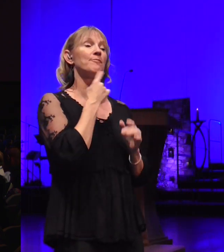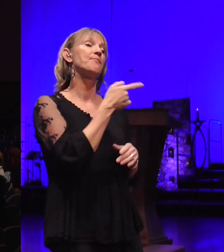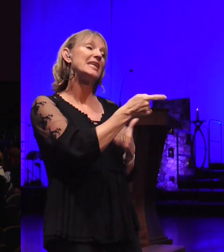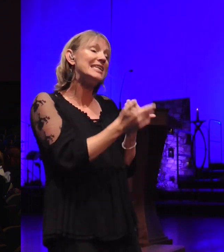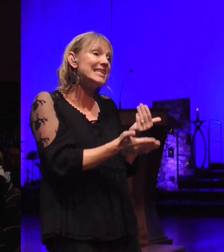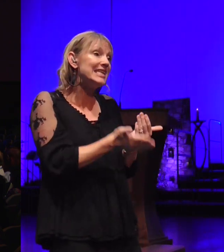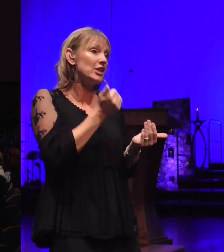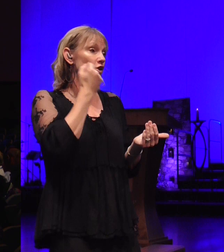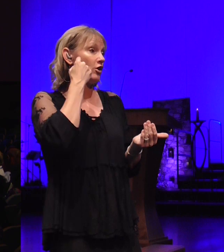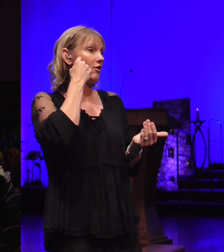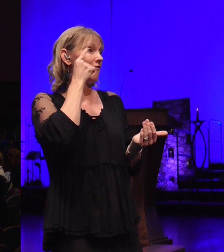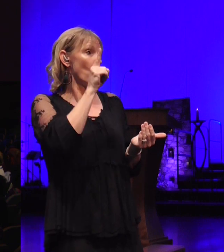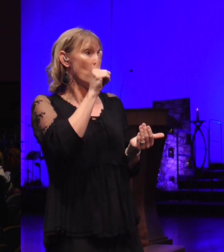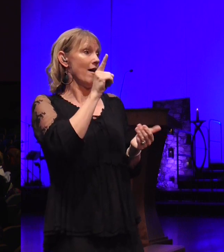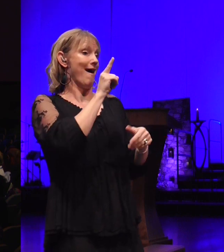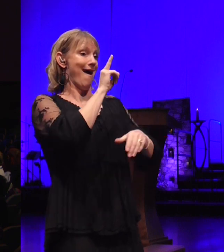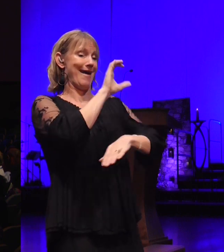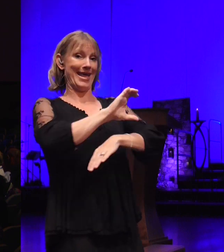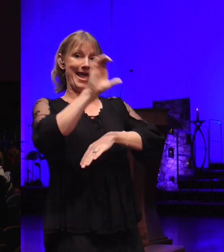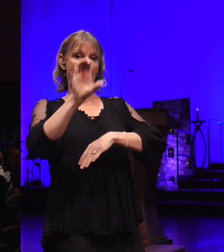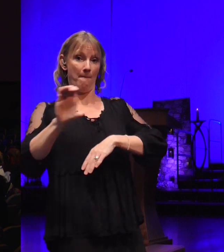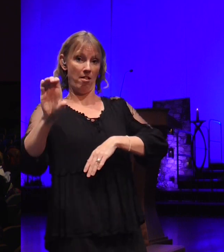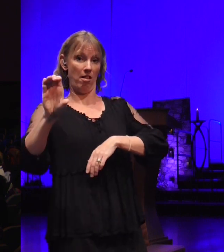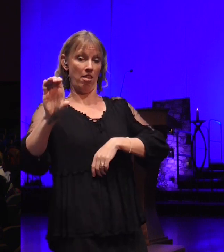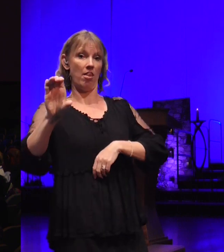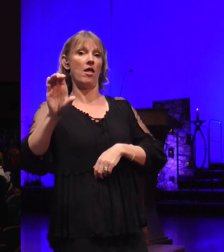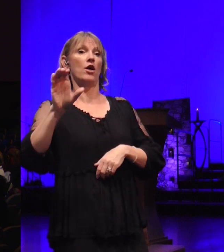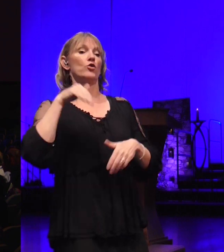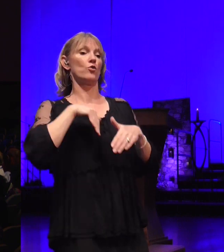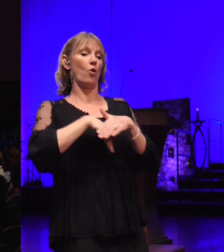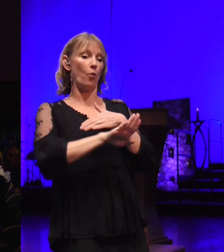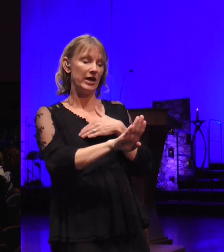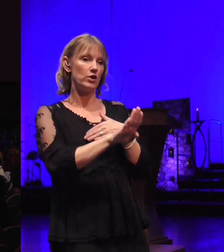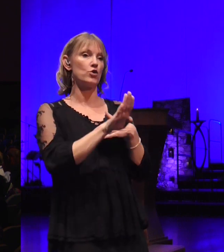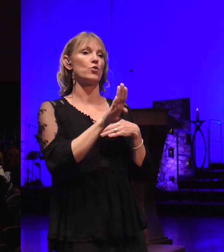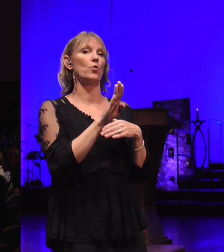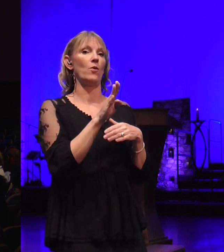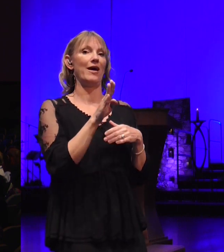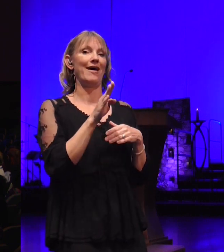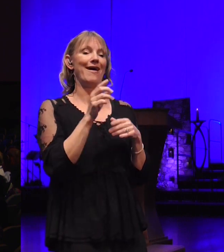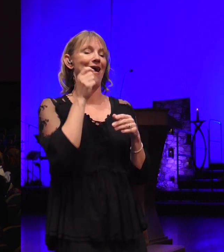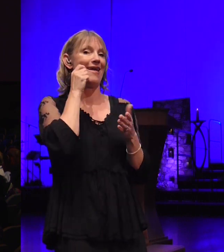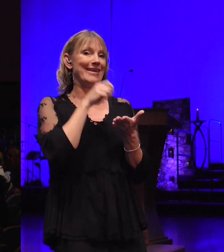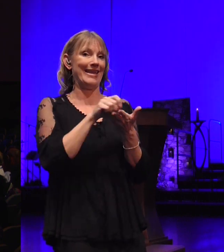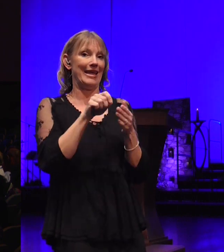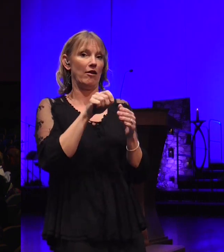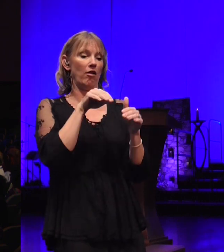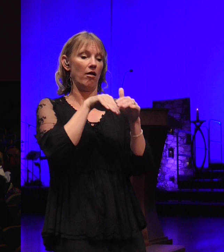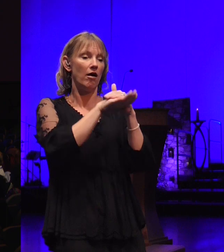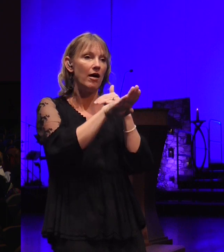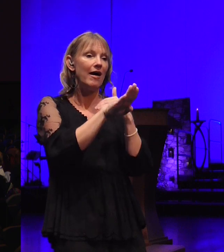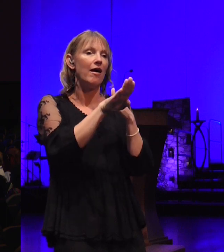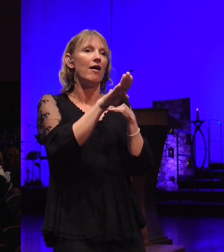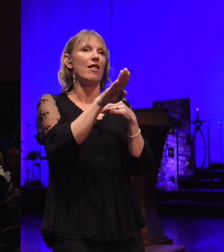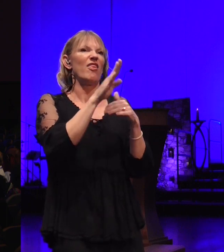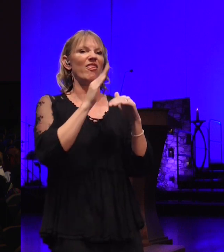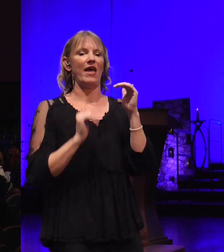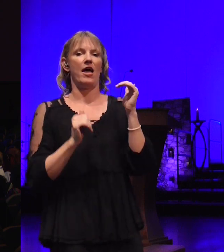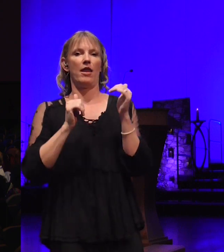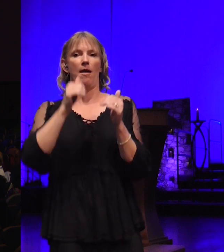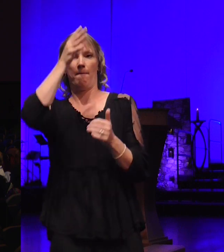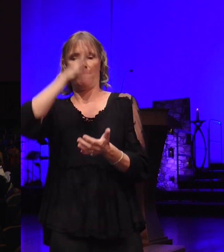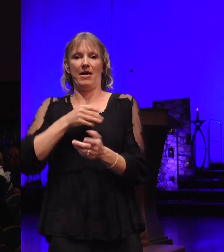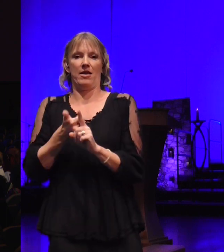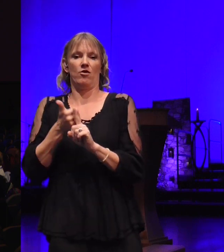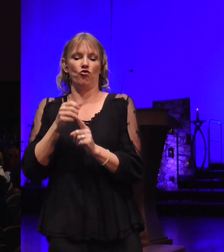easier for a camel to enter the eye of a needle than it is for a rich man to enter the kingdom of